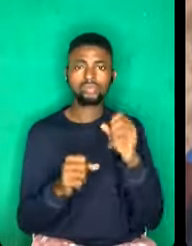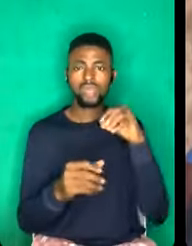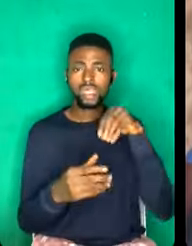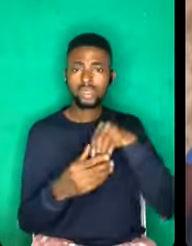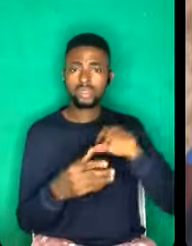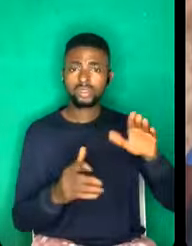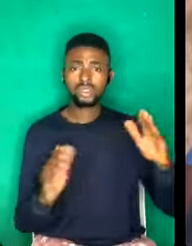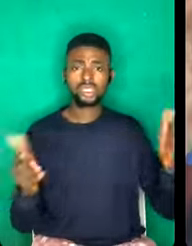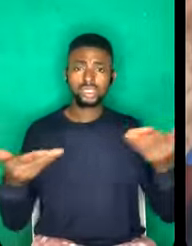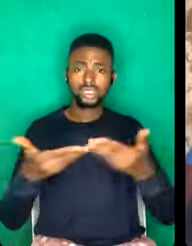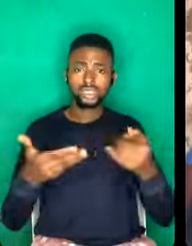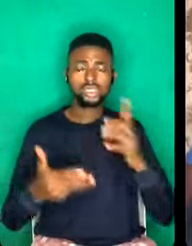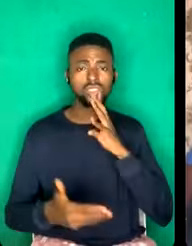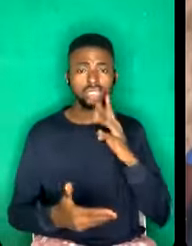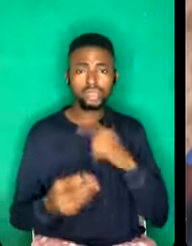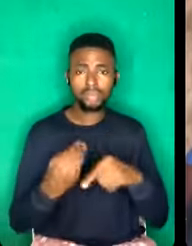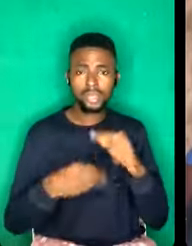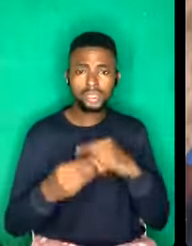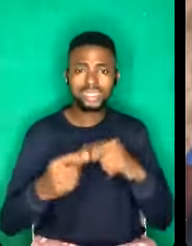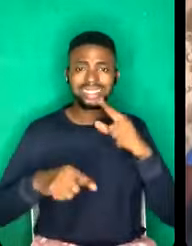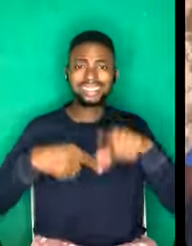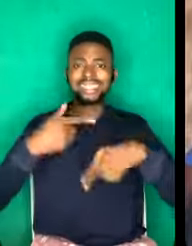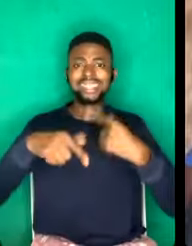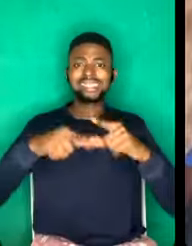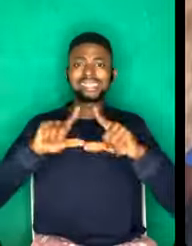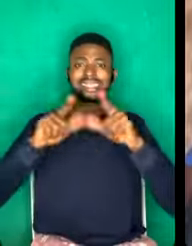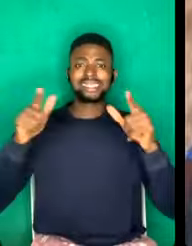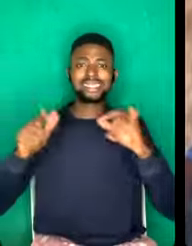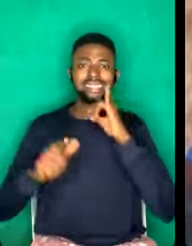mentioned about sign language being a unique